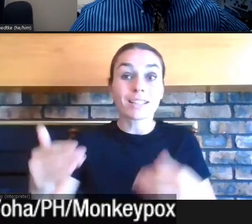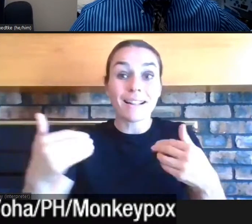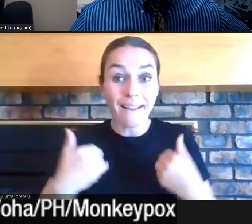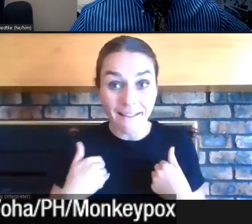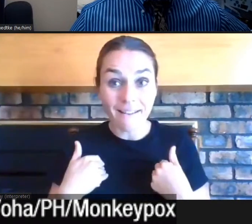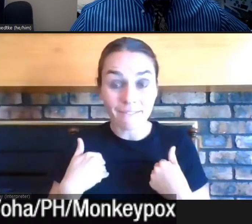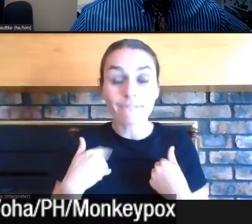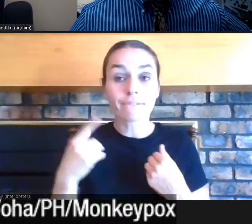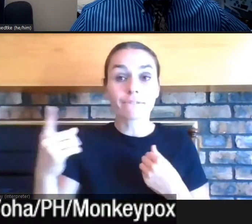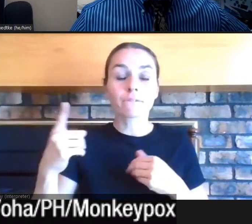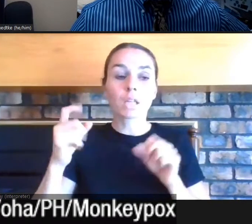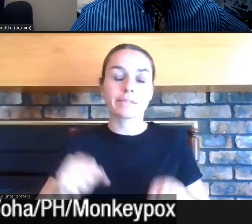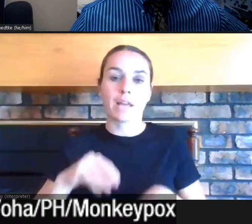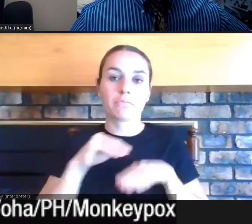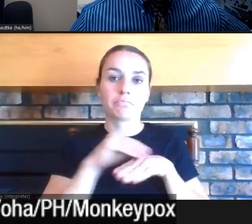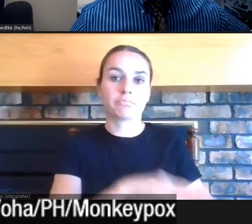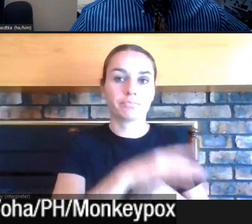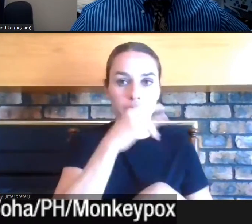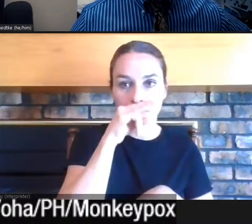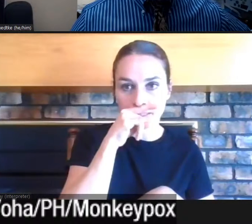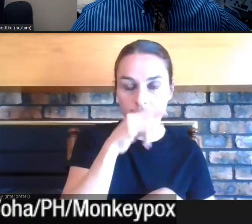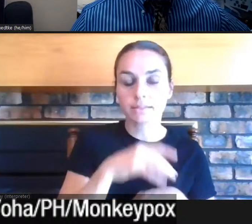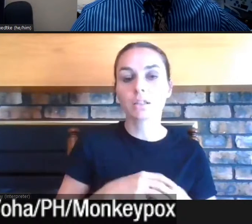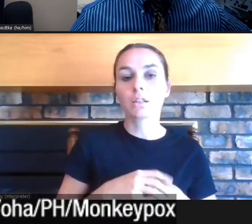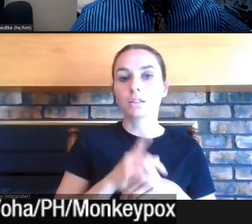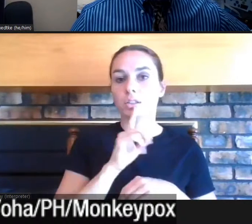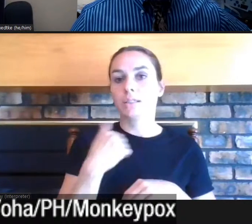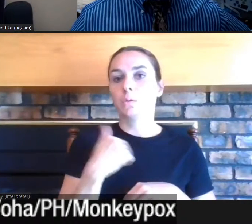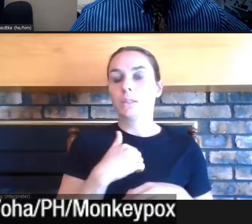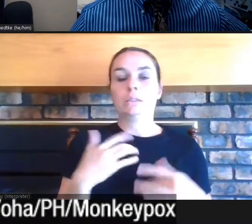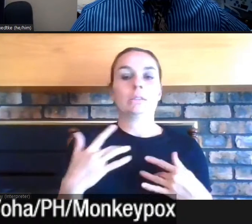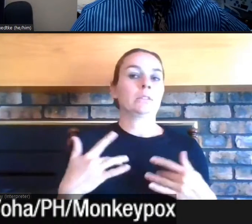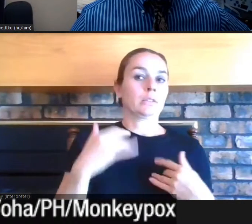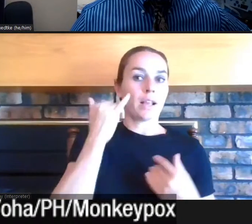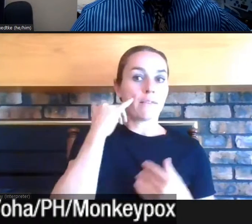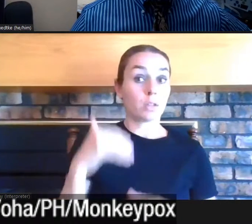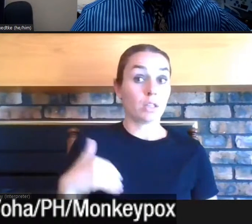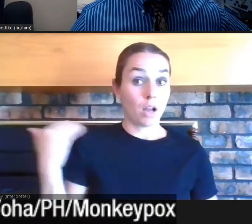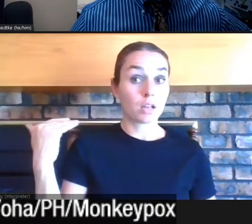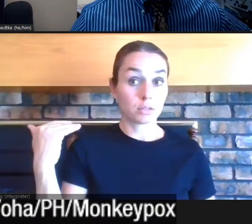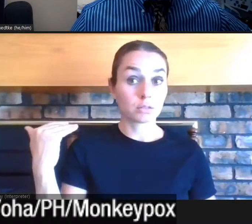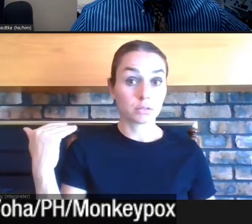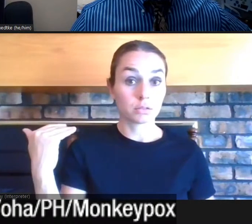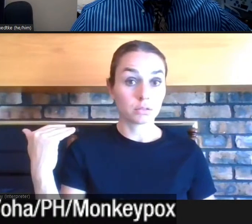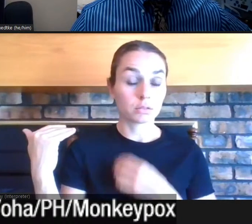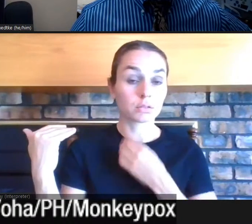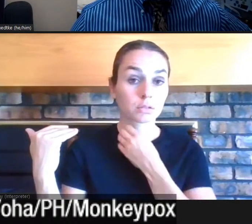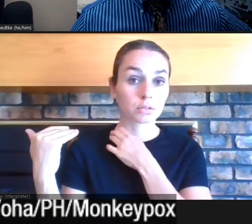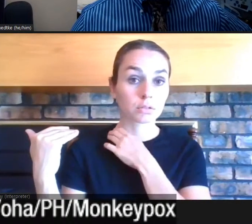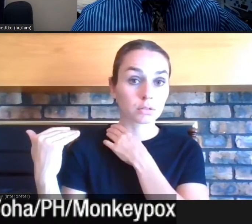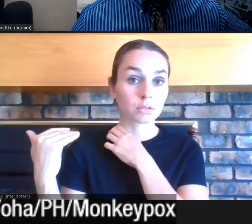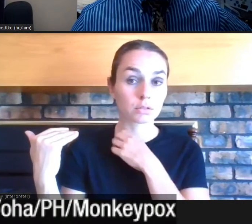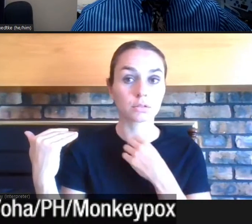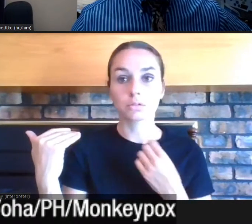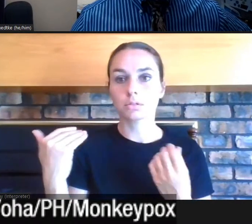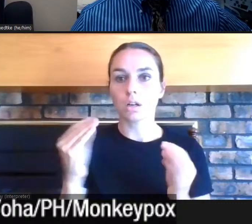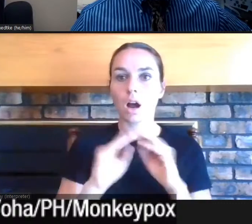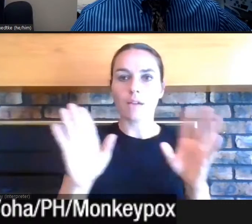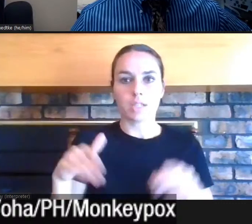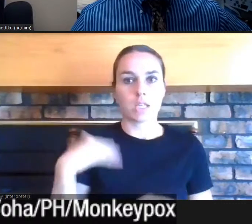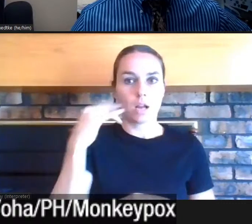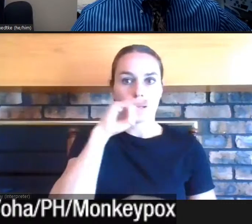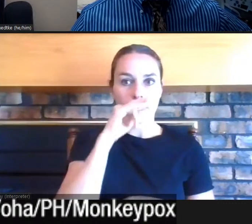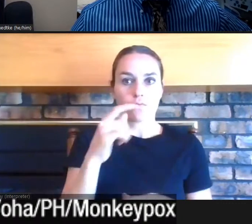that transmission could occur. And we worry especially about younger kids who require more close contact with their parent or